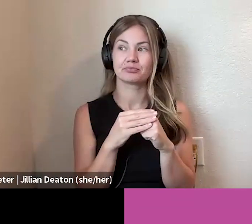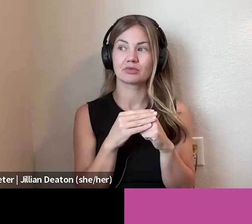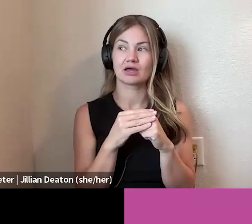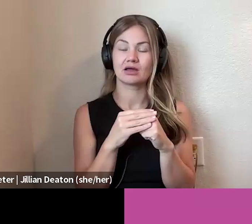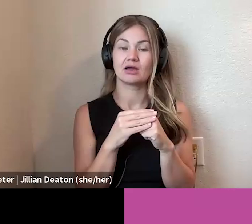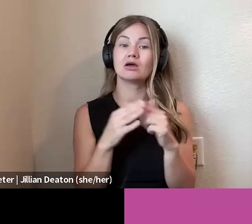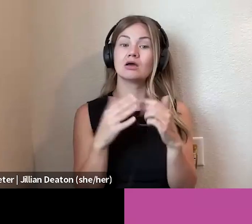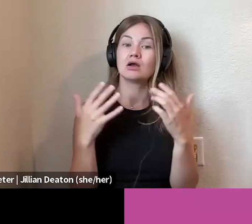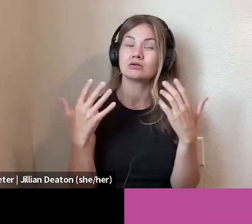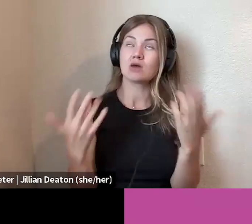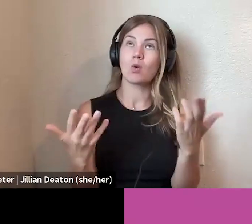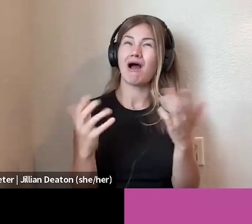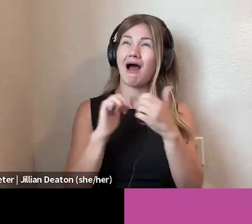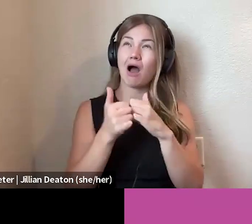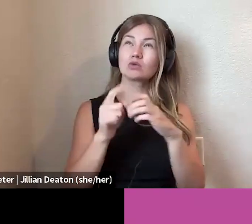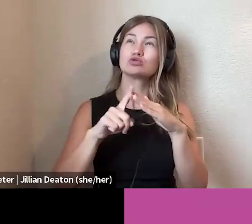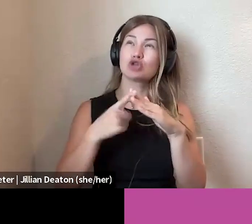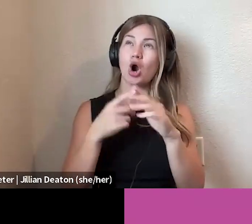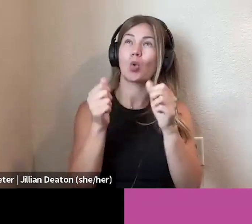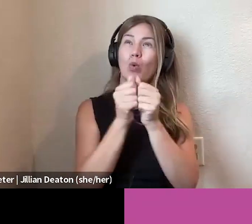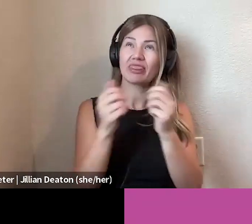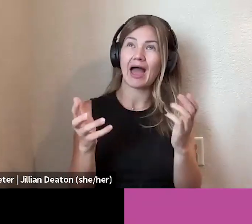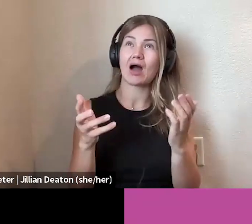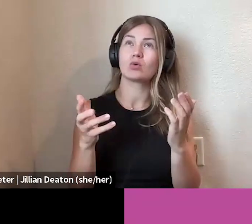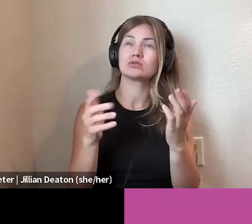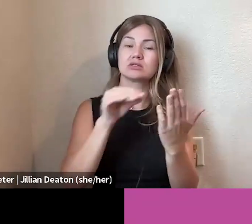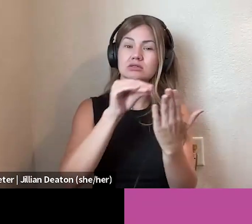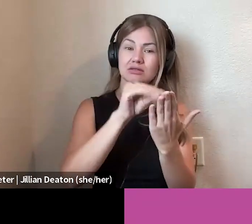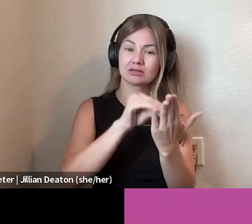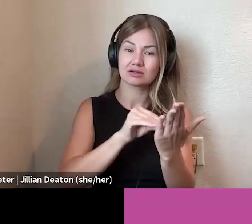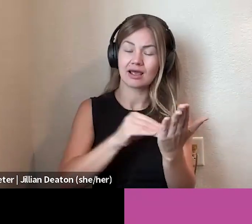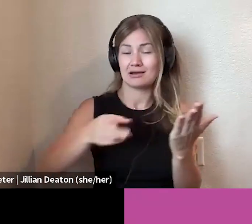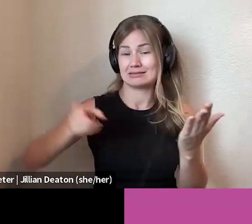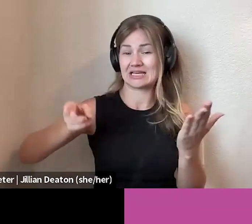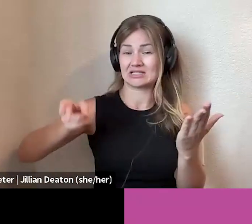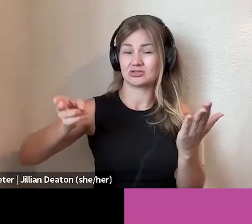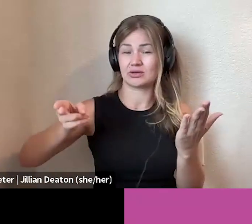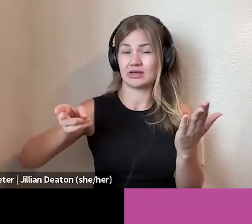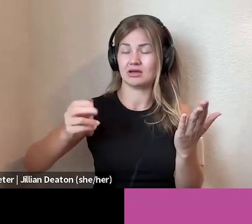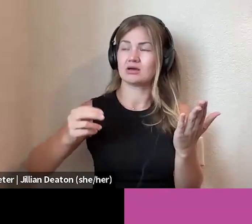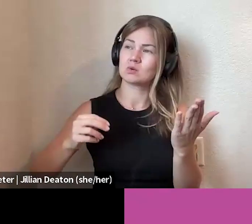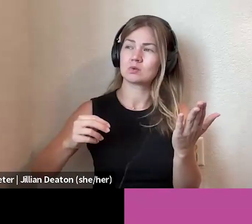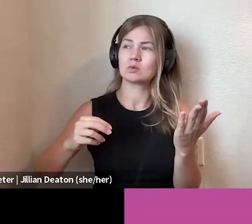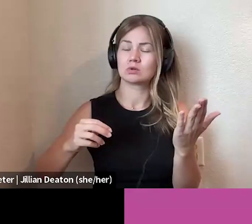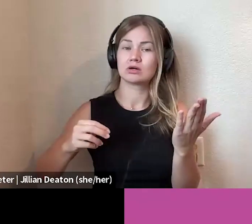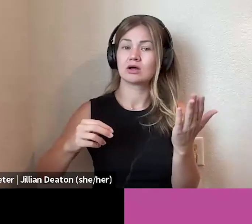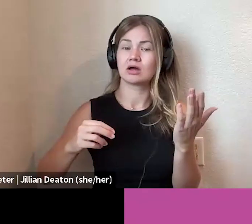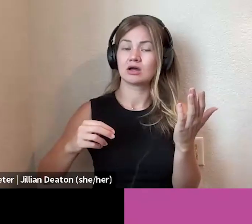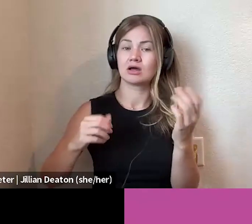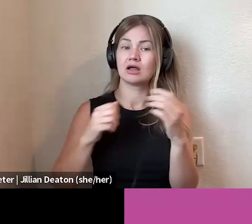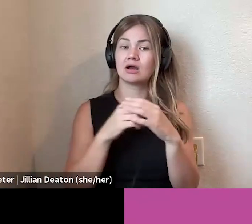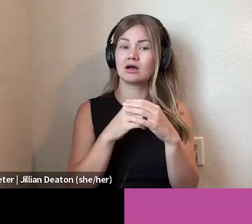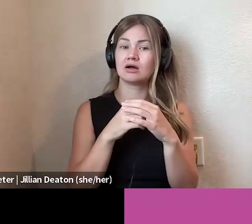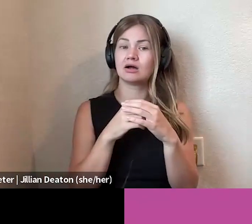how to get started maybe without a track record, I think for foundations in particular, but I think also